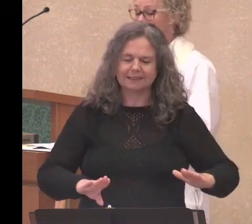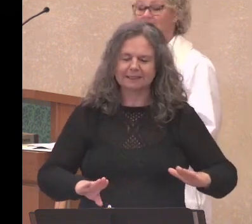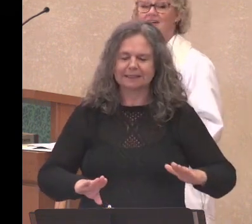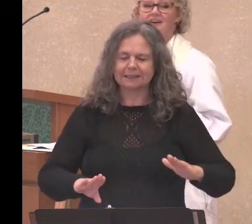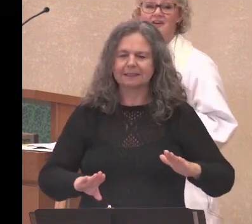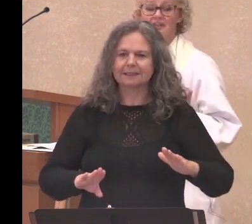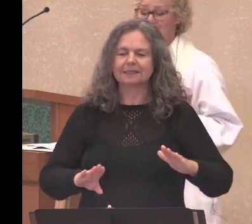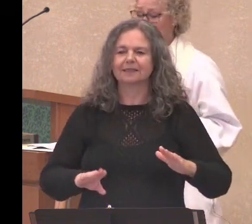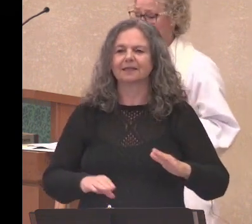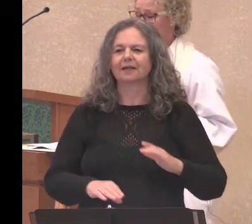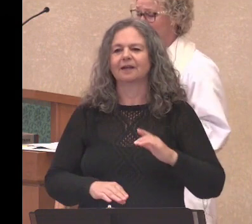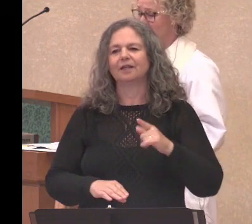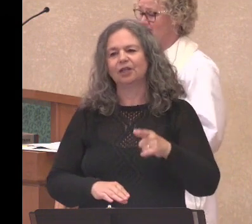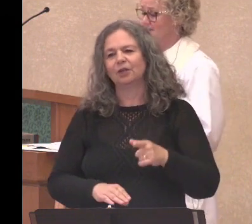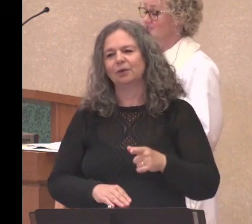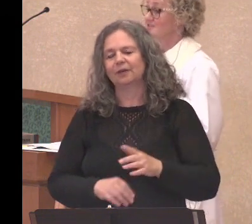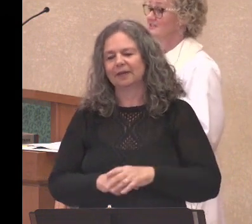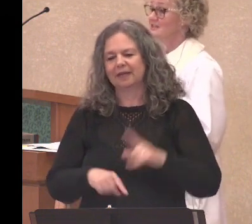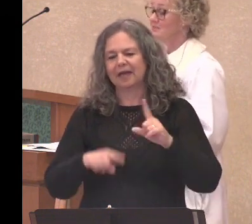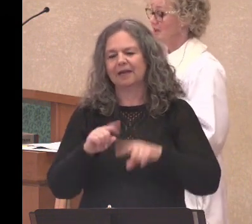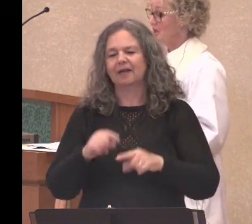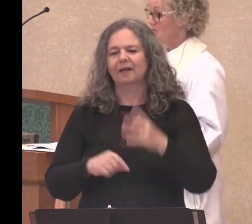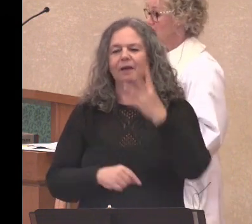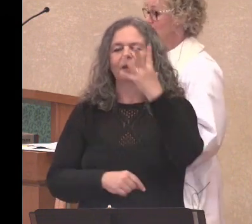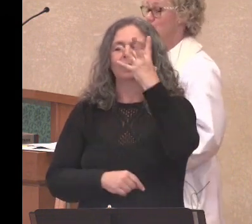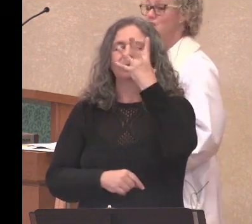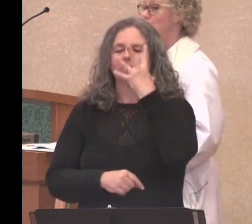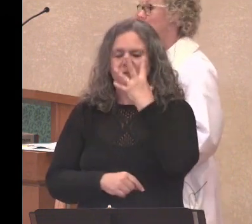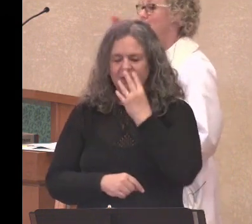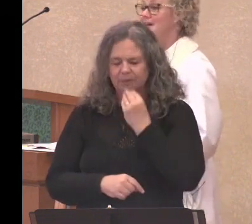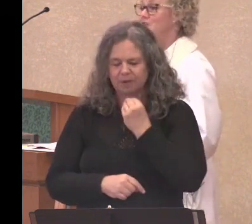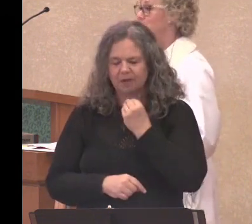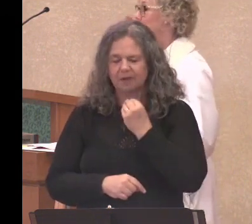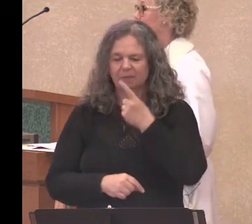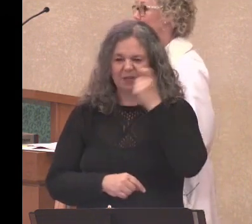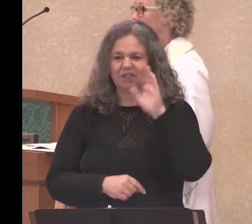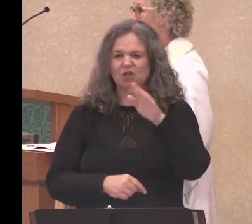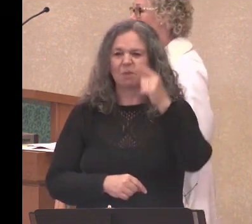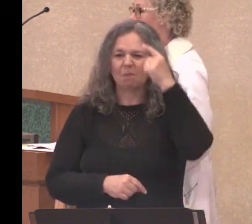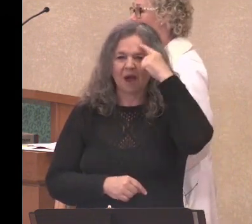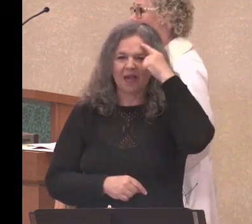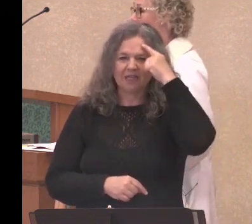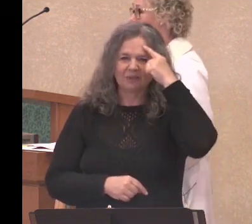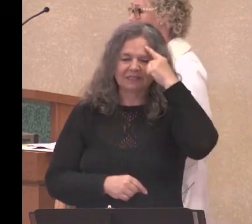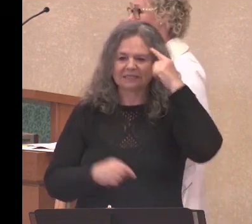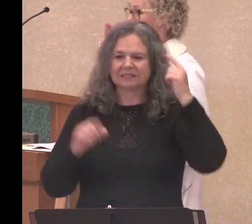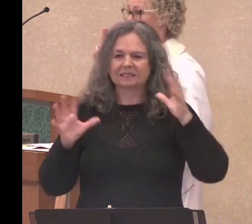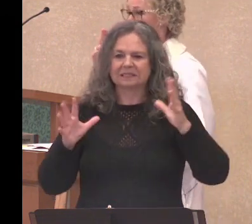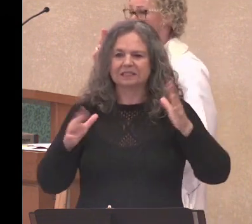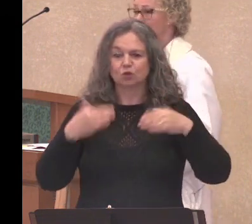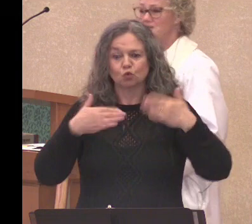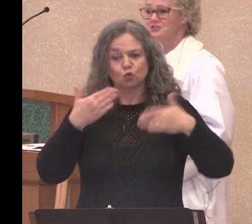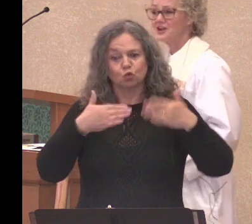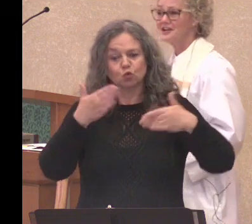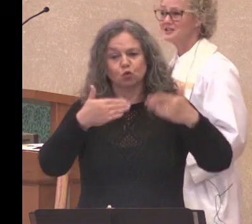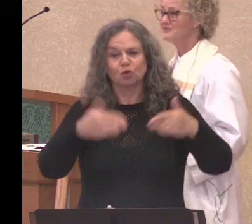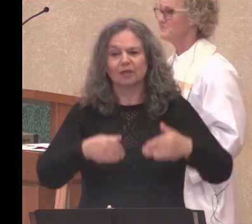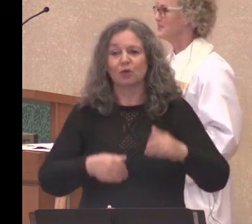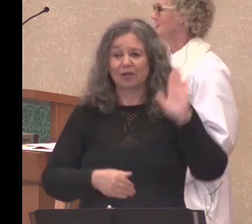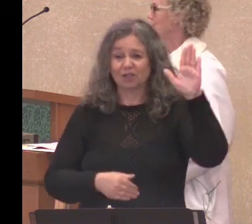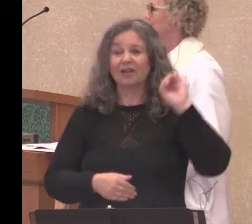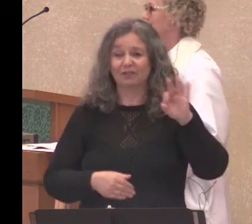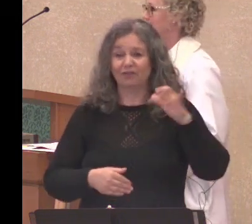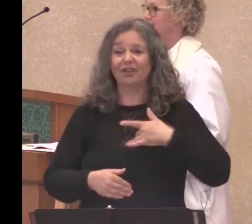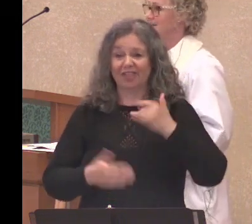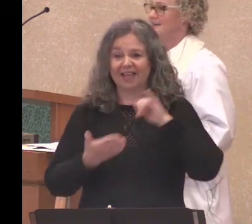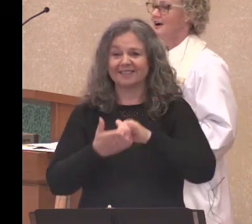ever been unable to settle into sleep because your mind was just racing and you couldn't shut it off? Raise your hand if you've